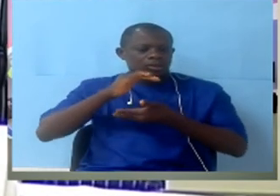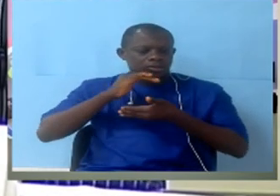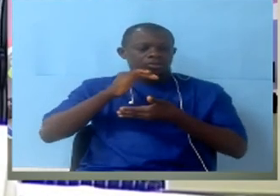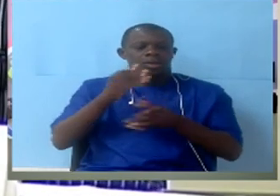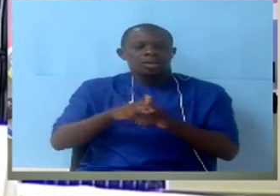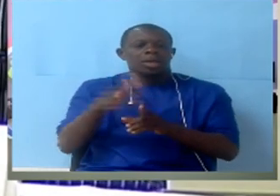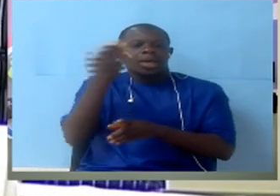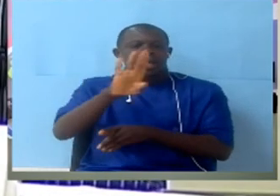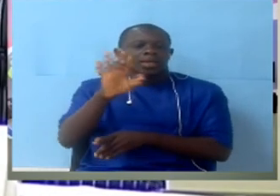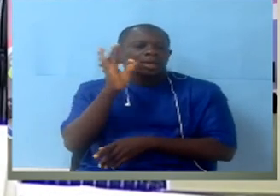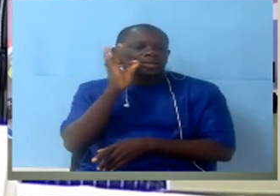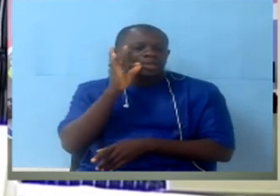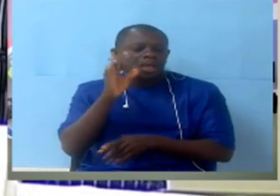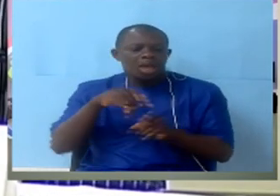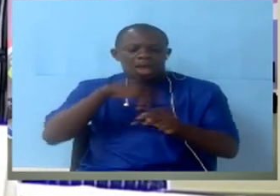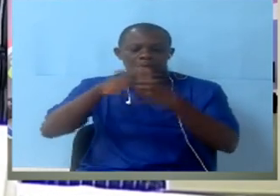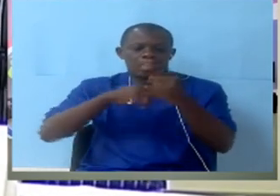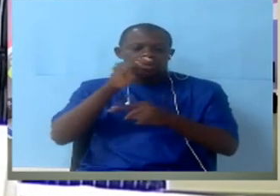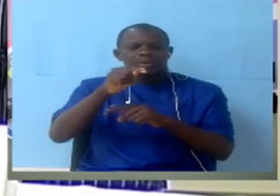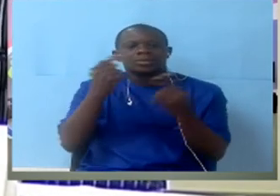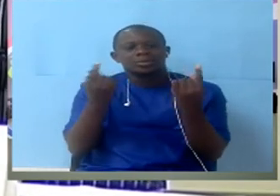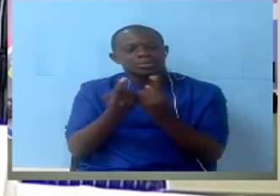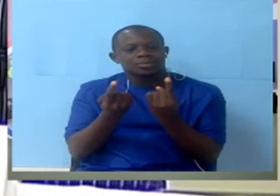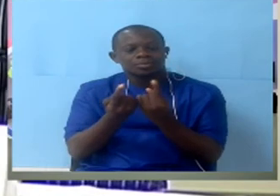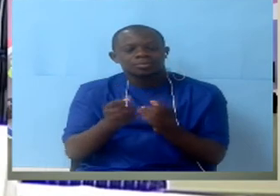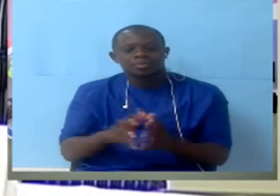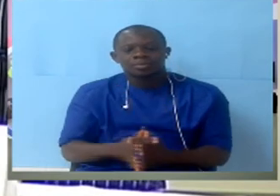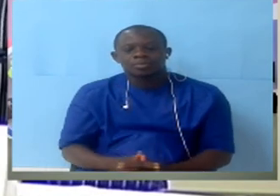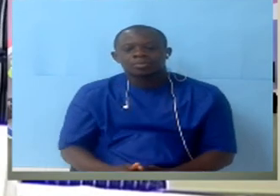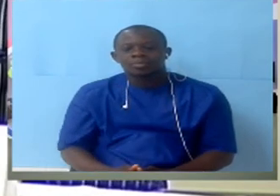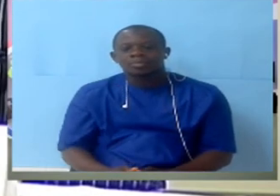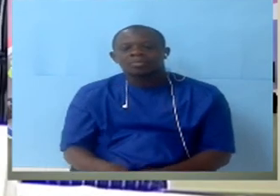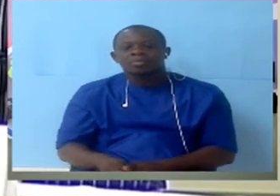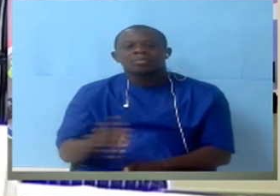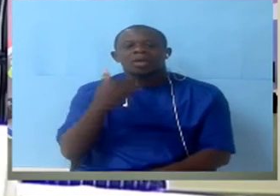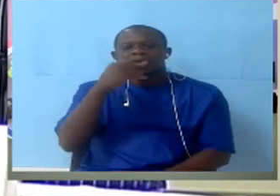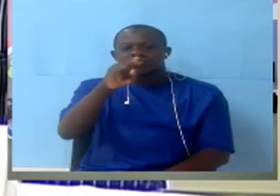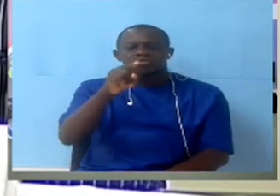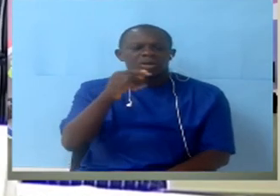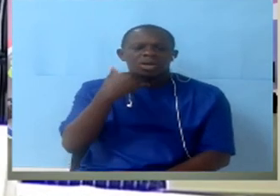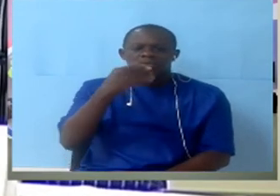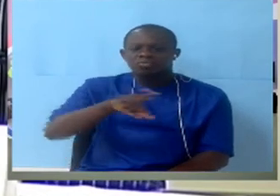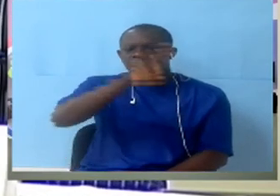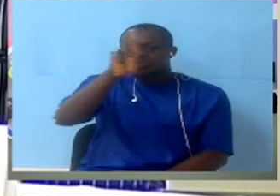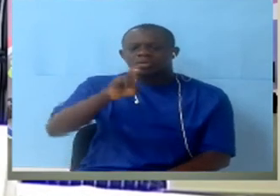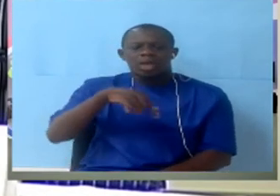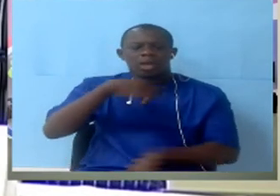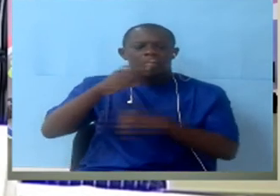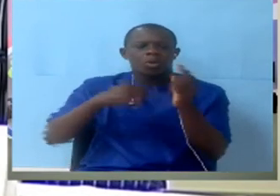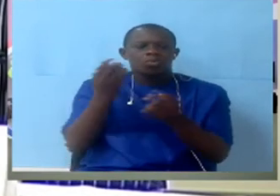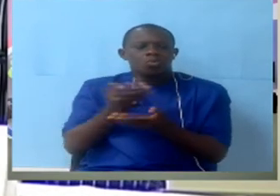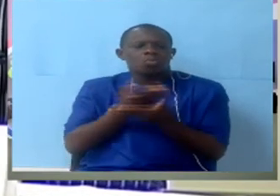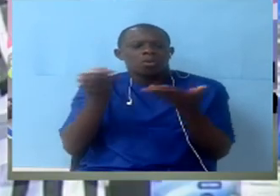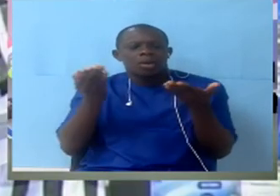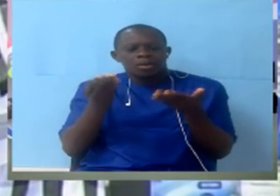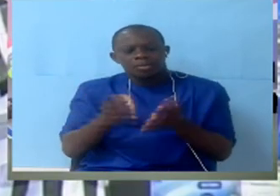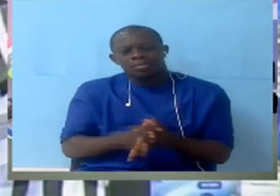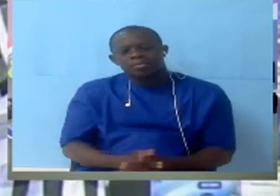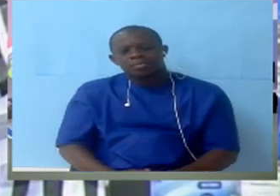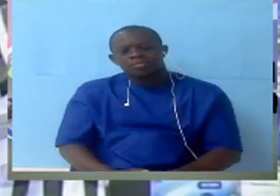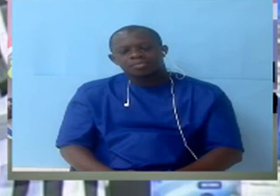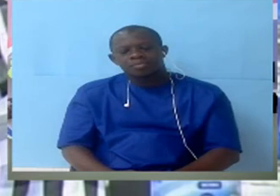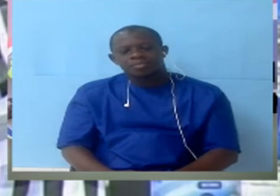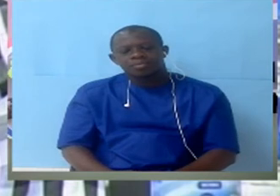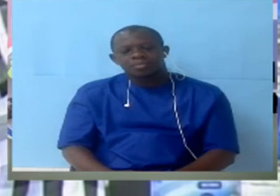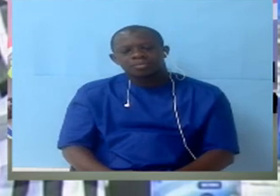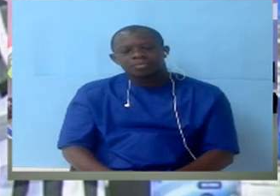any result about the matter. Did you inquire as to why? Faya ko nyin ya ko nyin nyin nin kala ban kalon mun